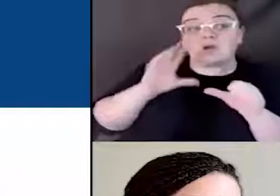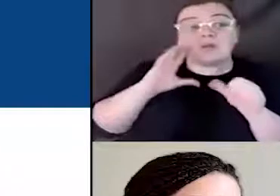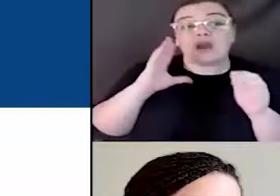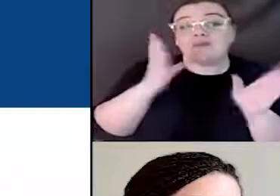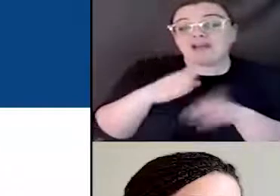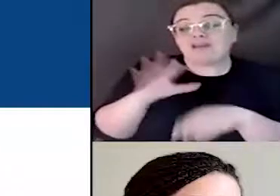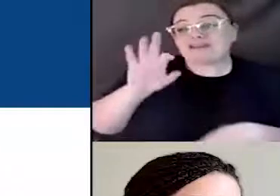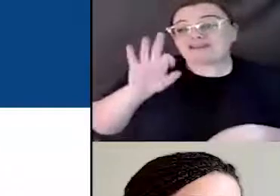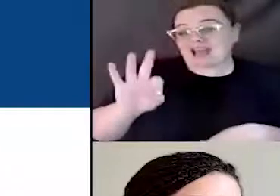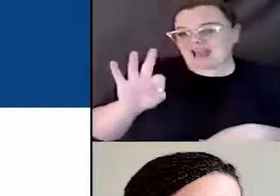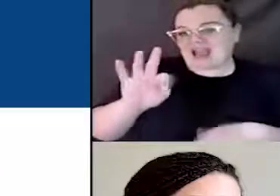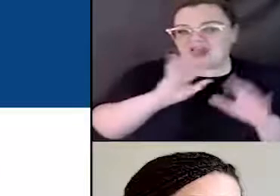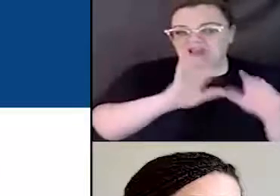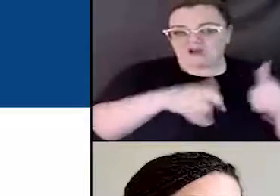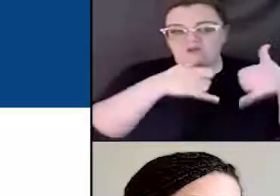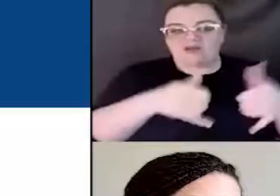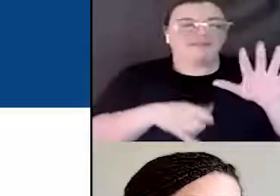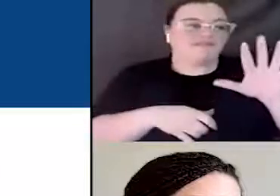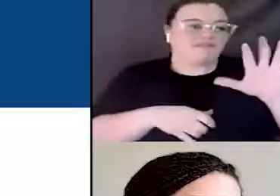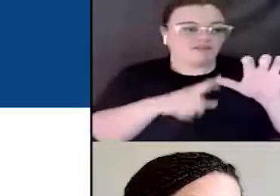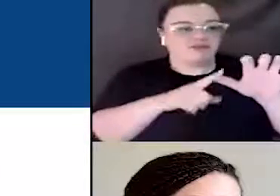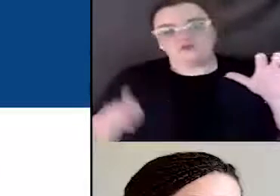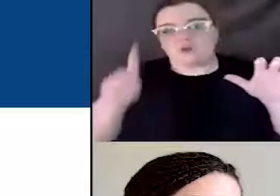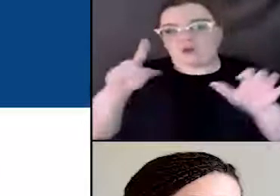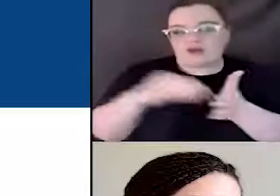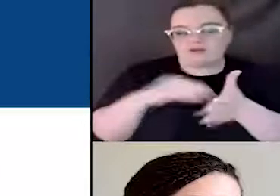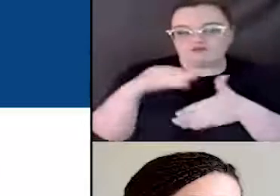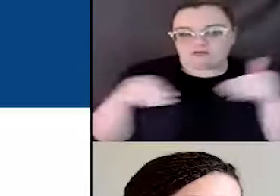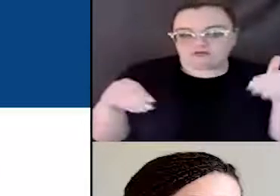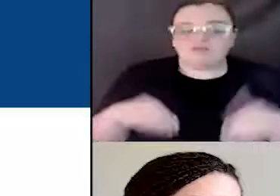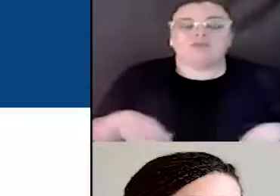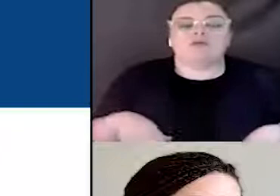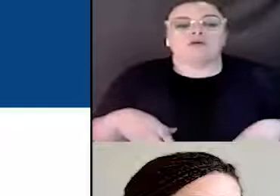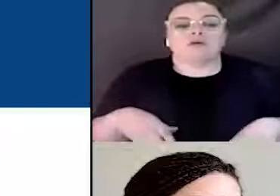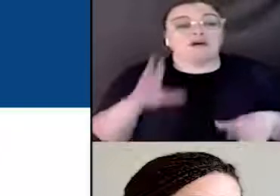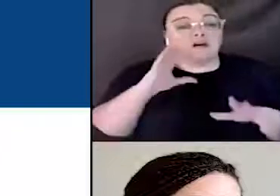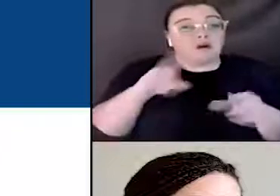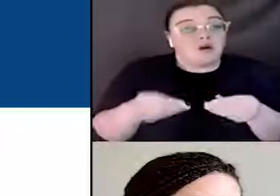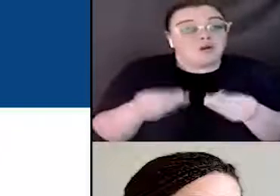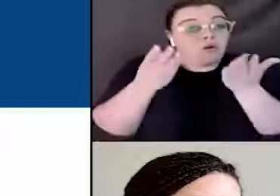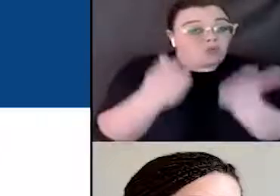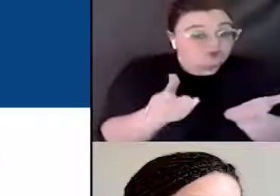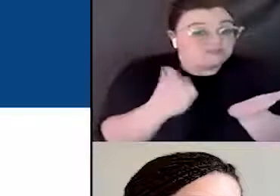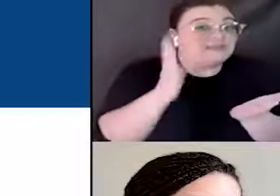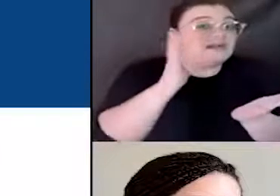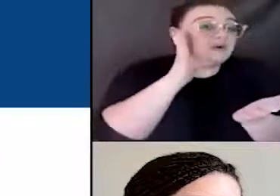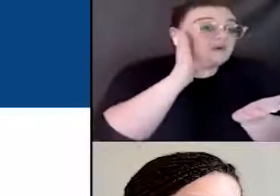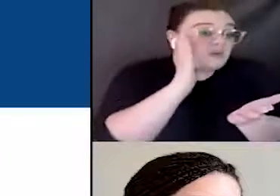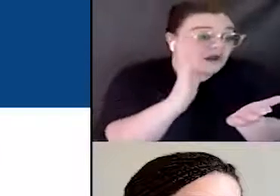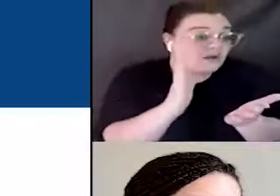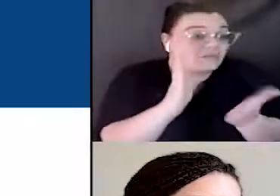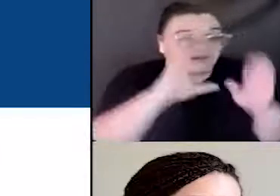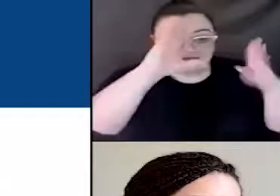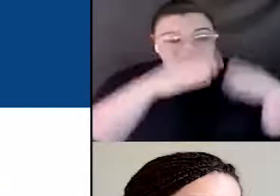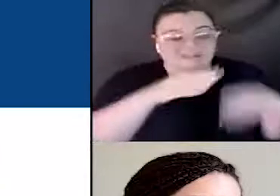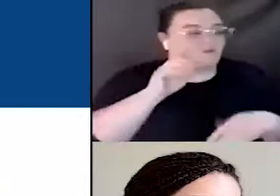awards of $500 to $1,000 each. And the proposals will be priority for the mitigation